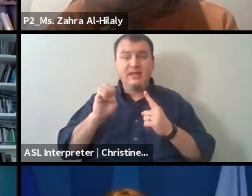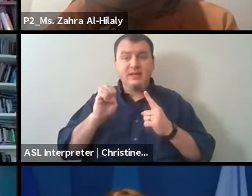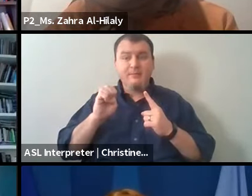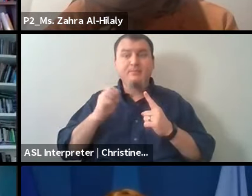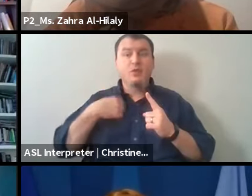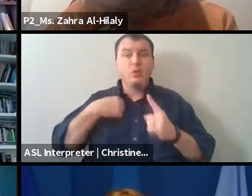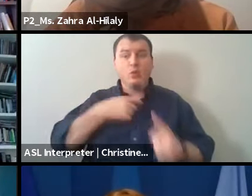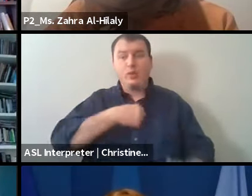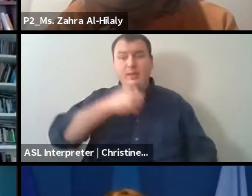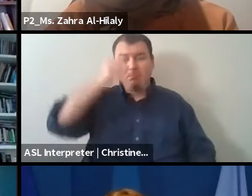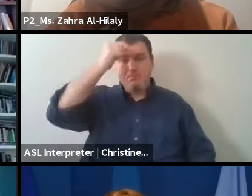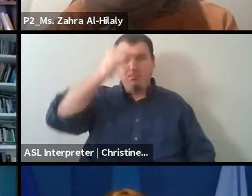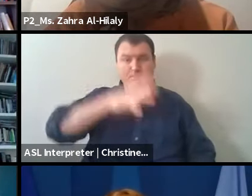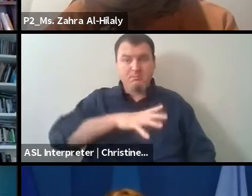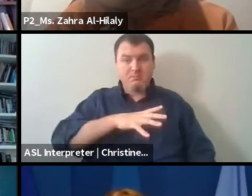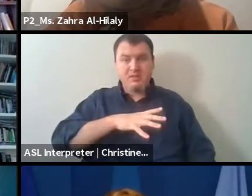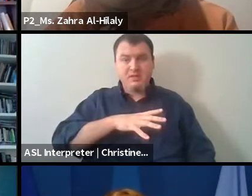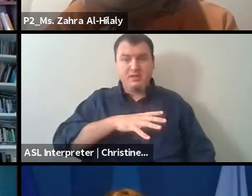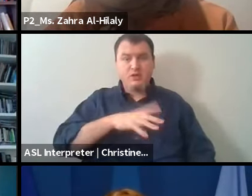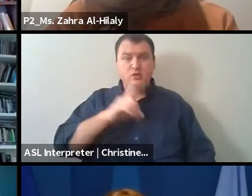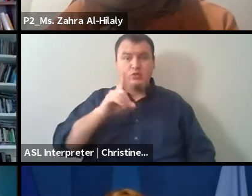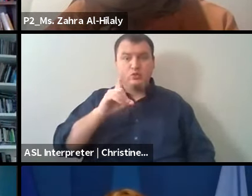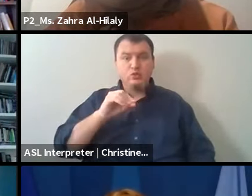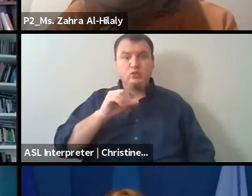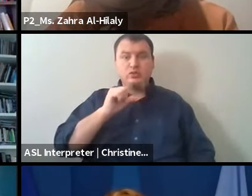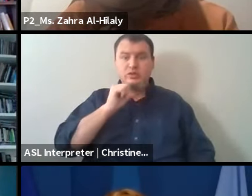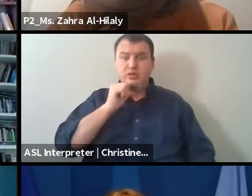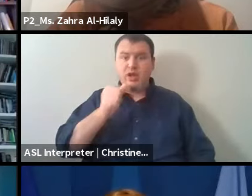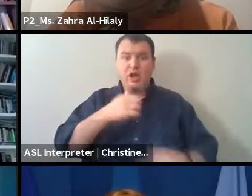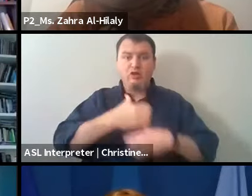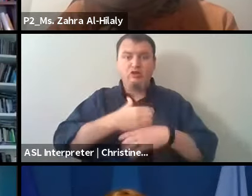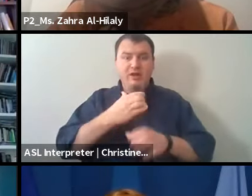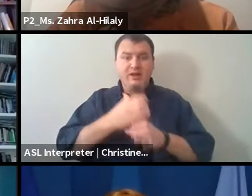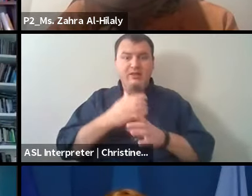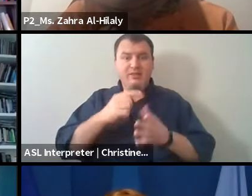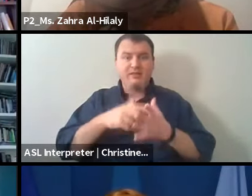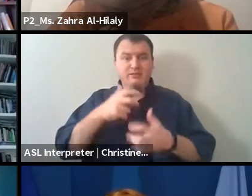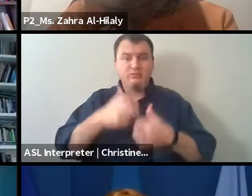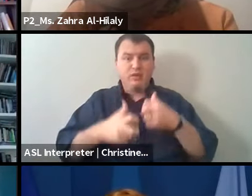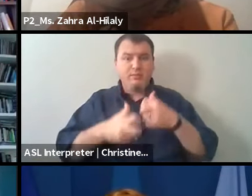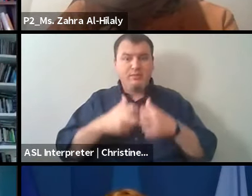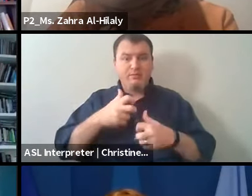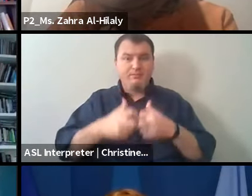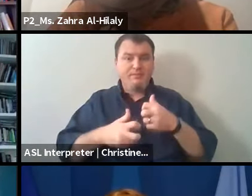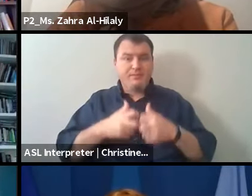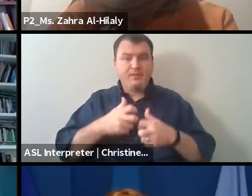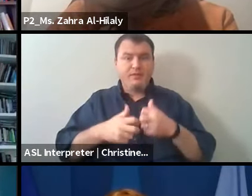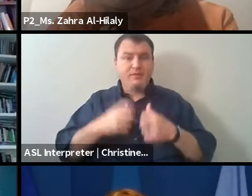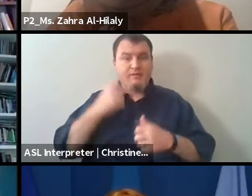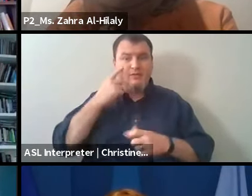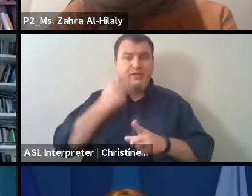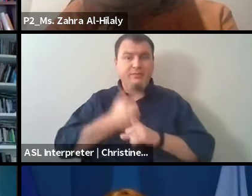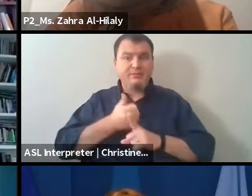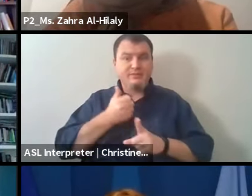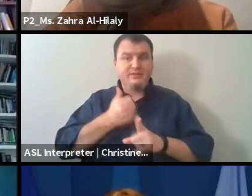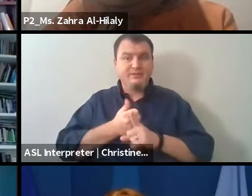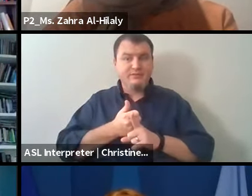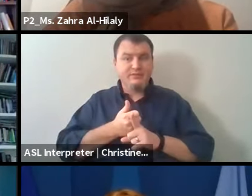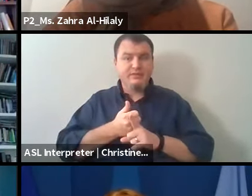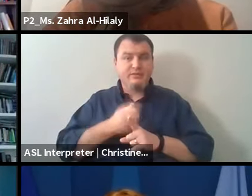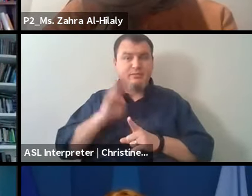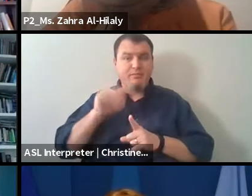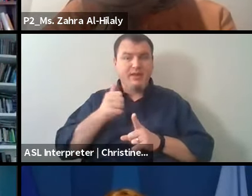women do not create these problems for themselves